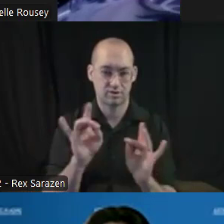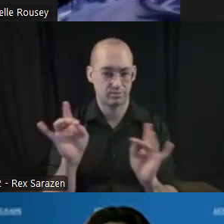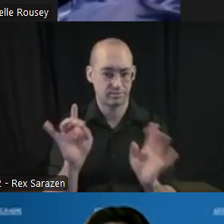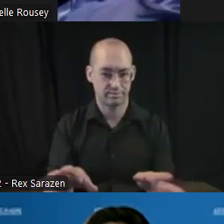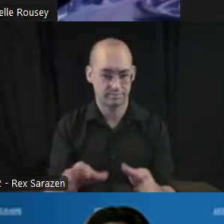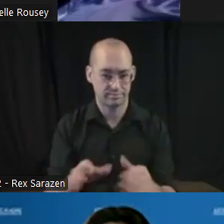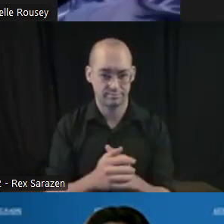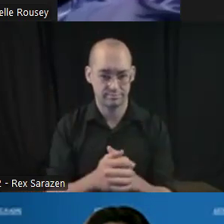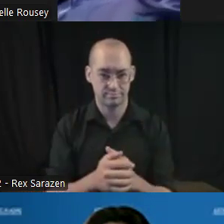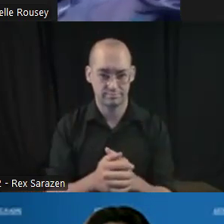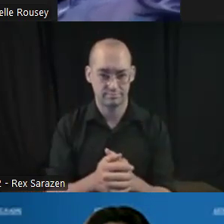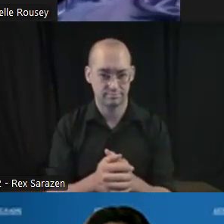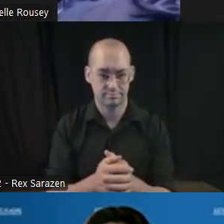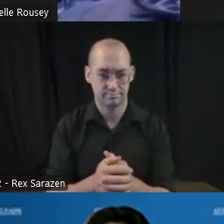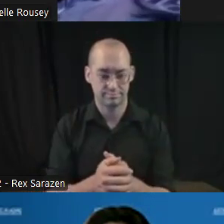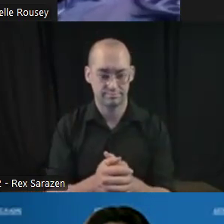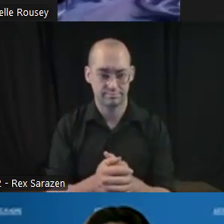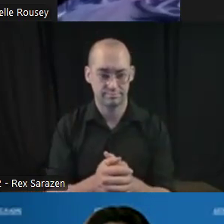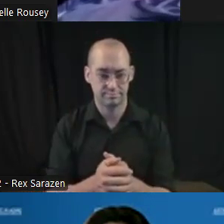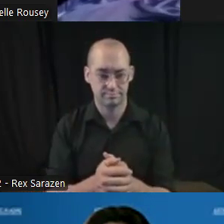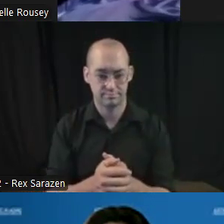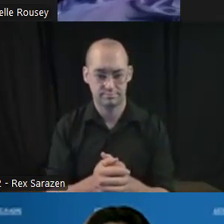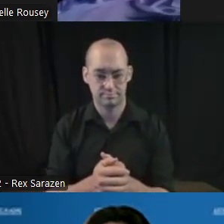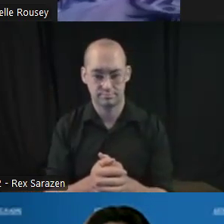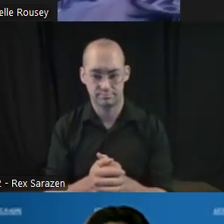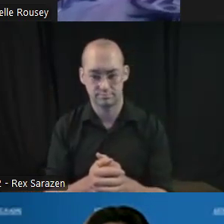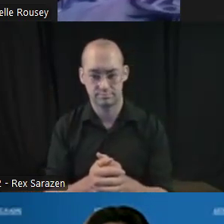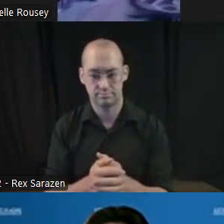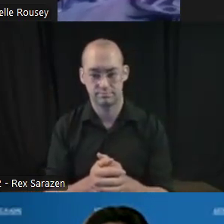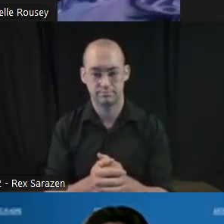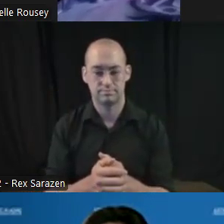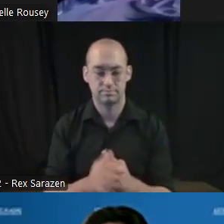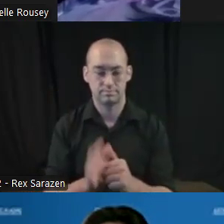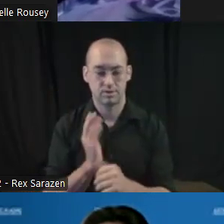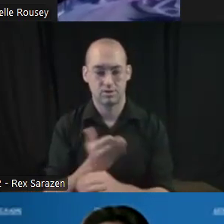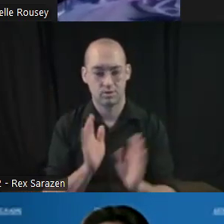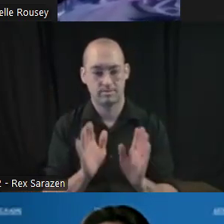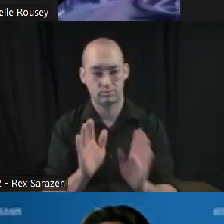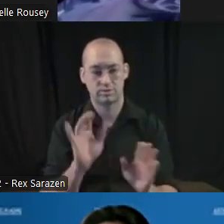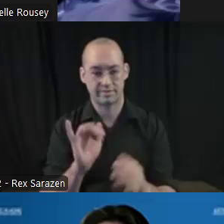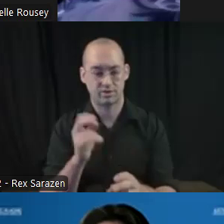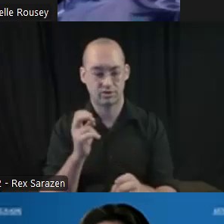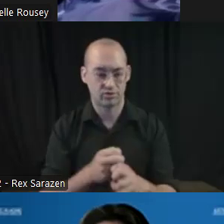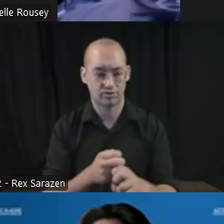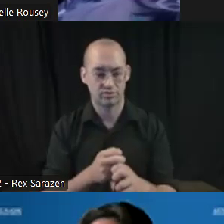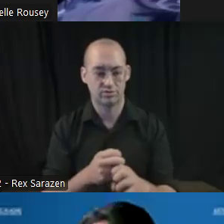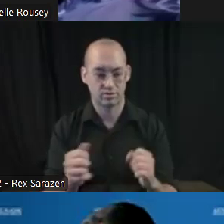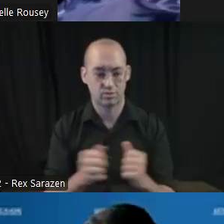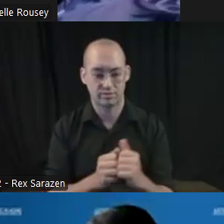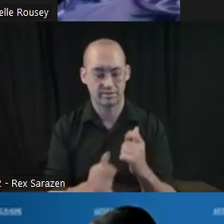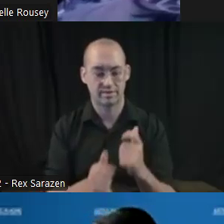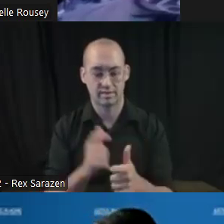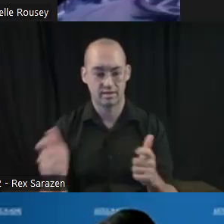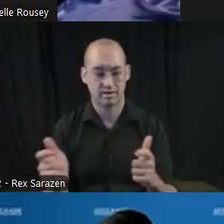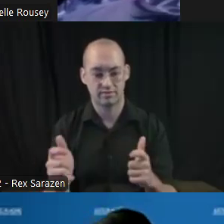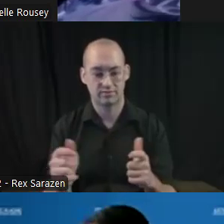just wanted to make mention of that. And we're pushing this pretty hard with a lot of these very